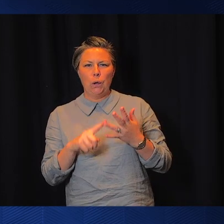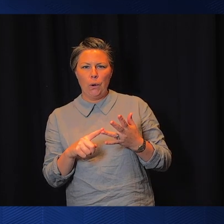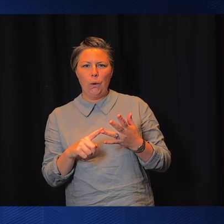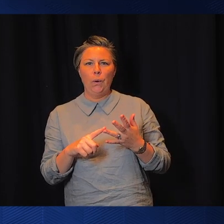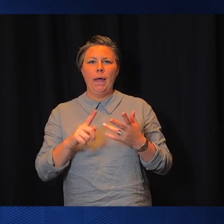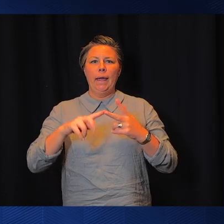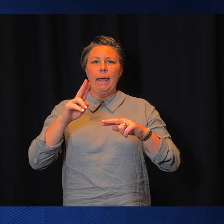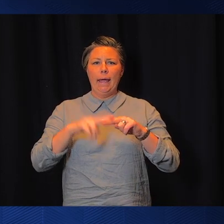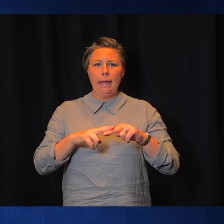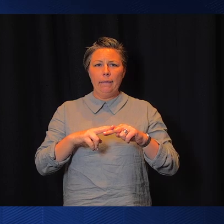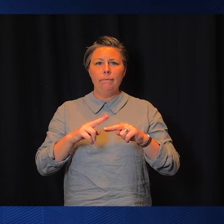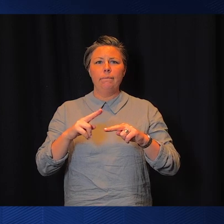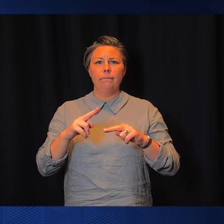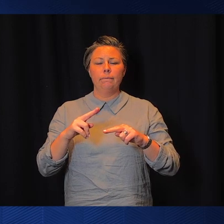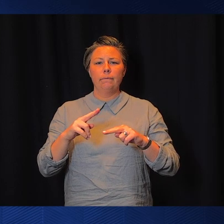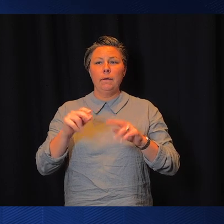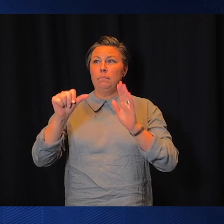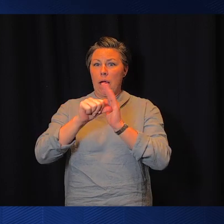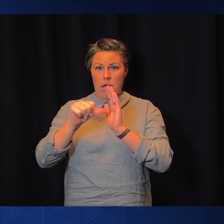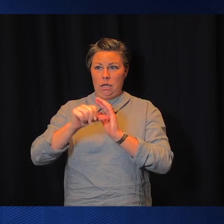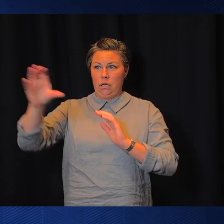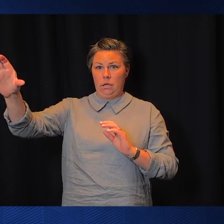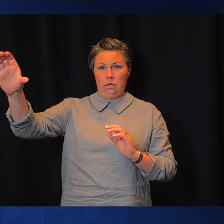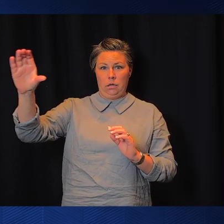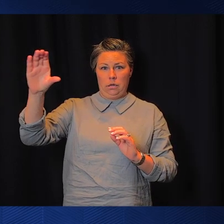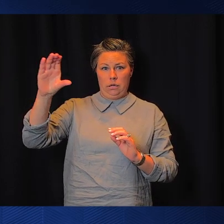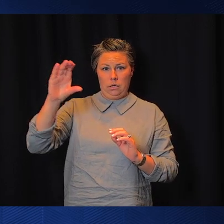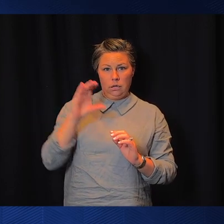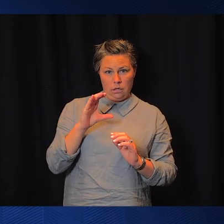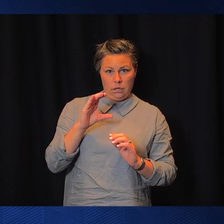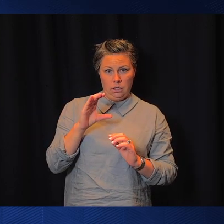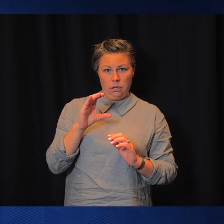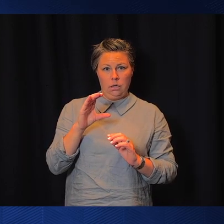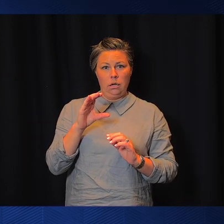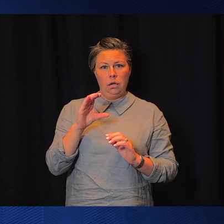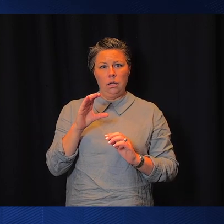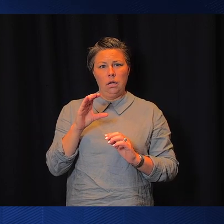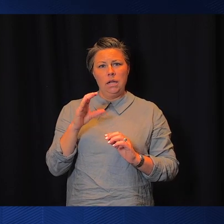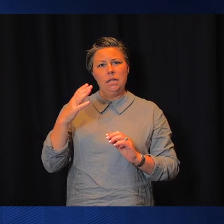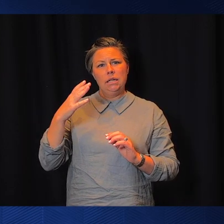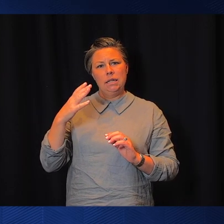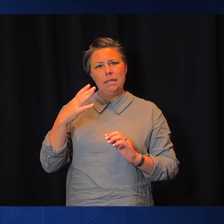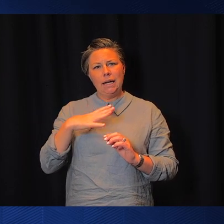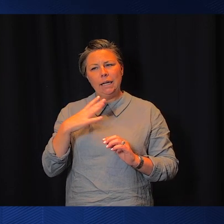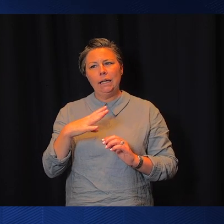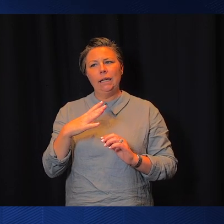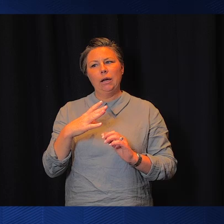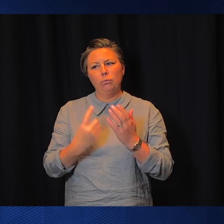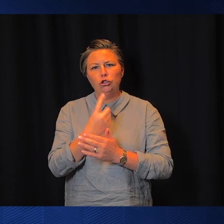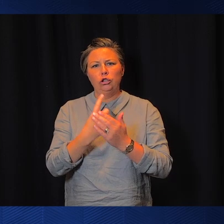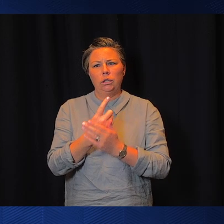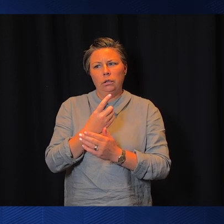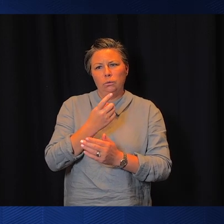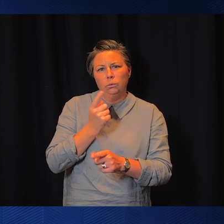resources, allow and give spaces to people and even present to them how much you're bringing. Yeah? Because we need to start building